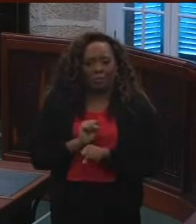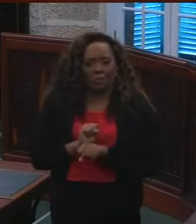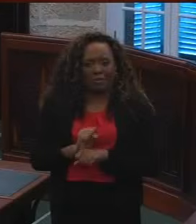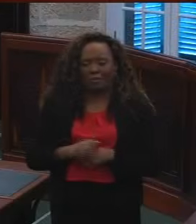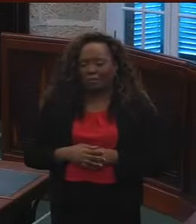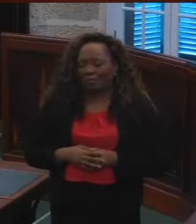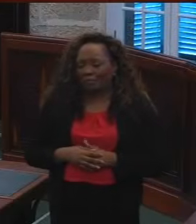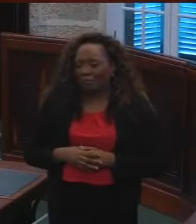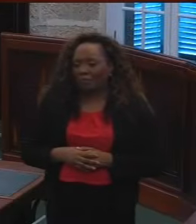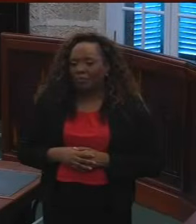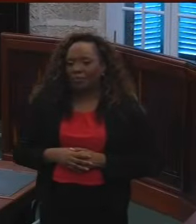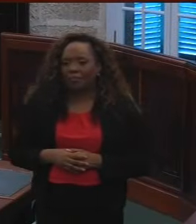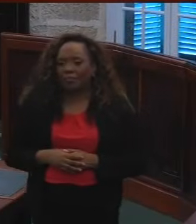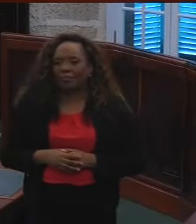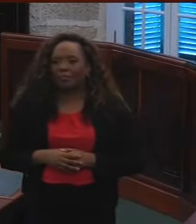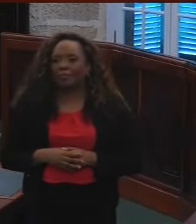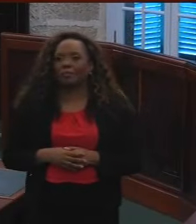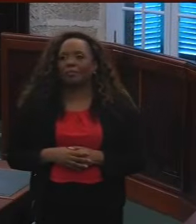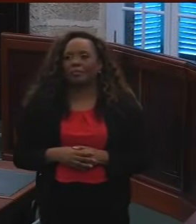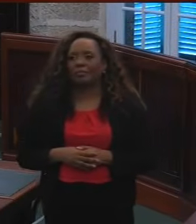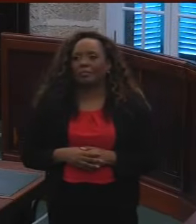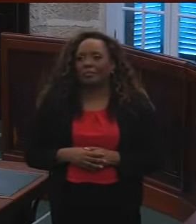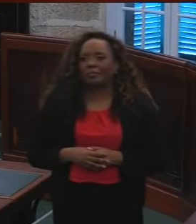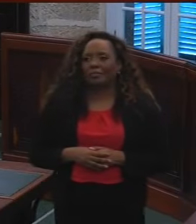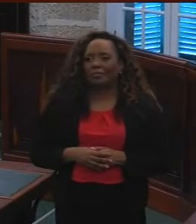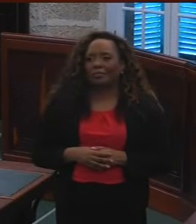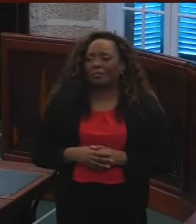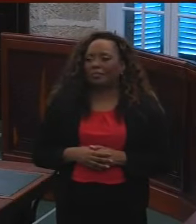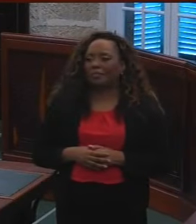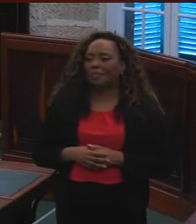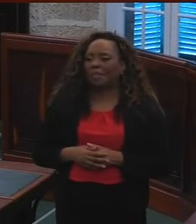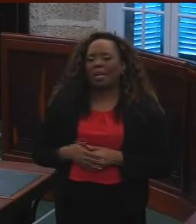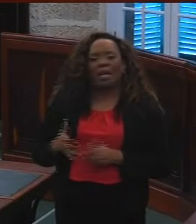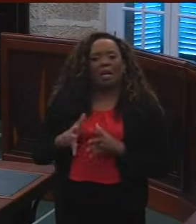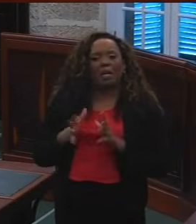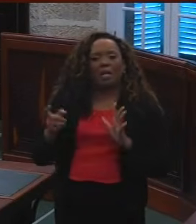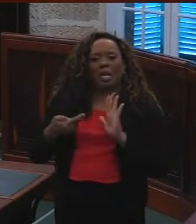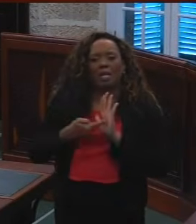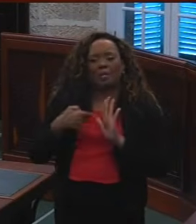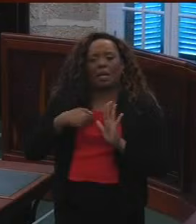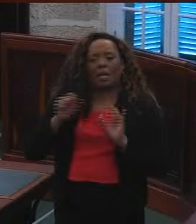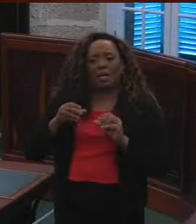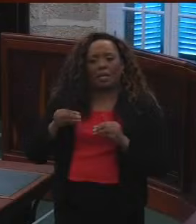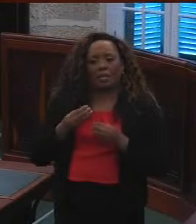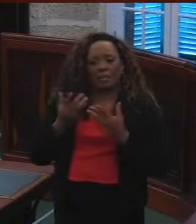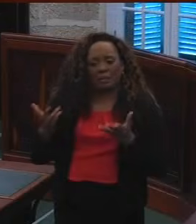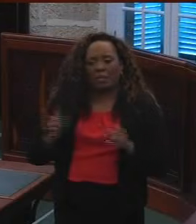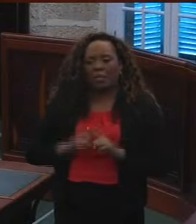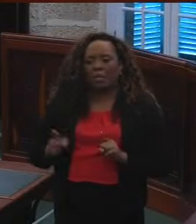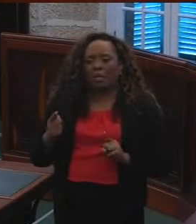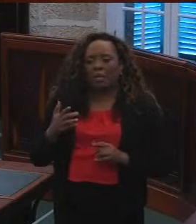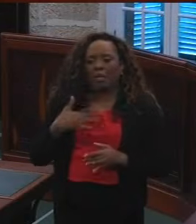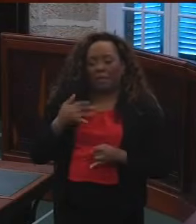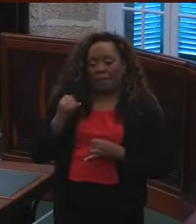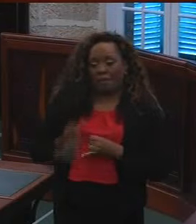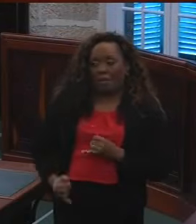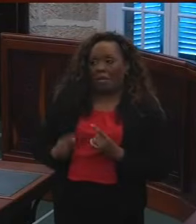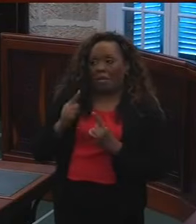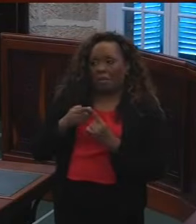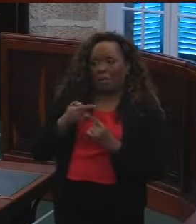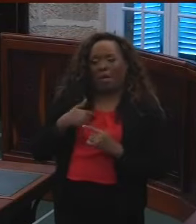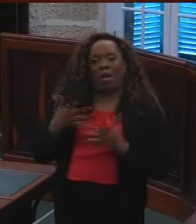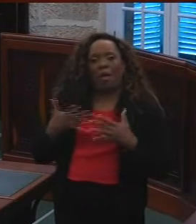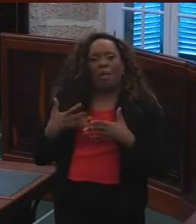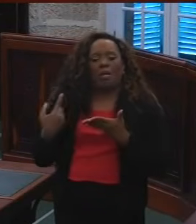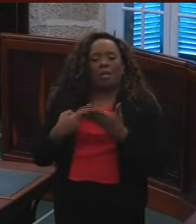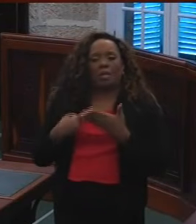Mr. Speaker, sir. So there are a number of examples that I can draw, sir, but I want to close on transport. And if it is